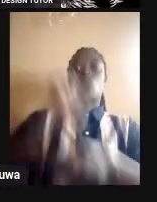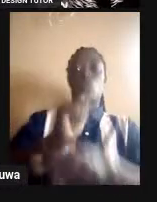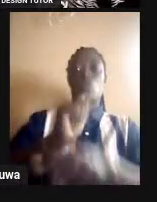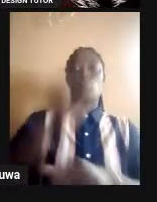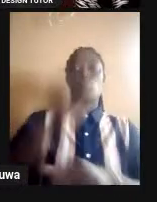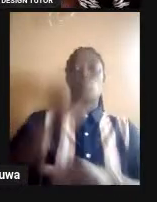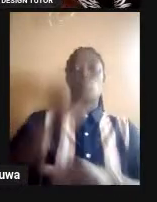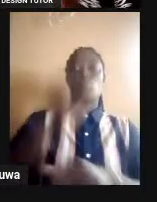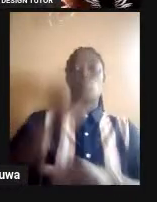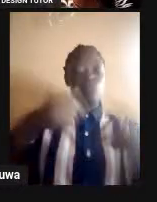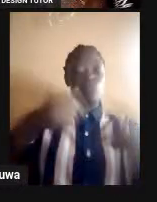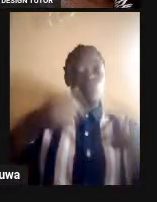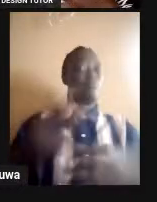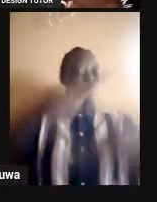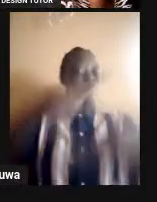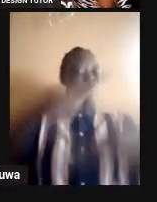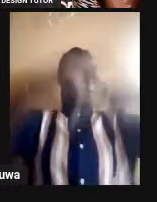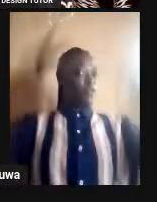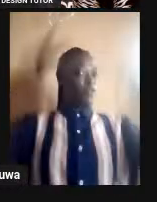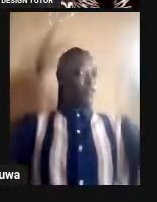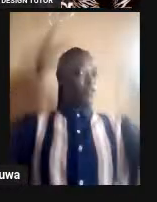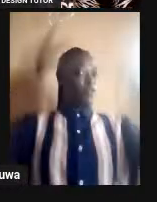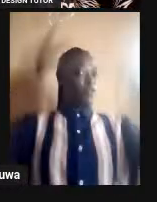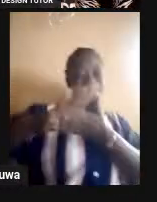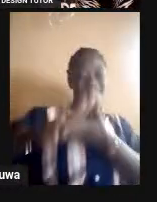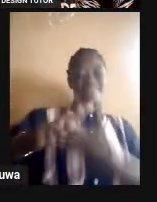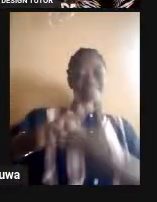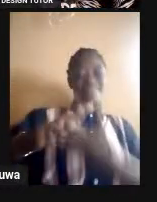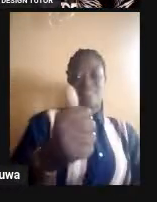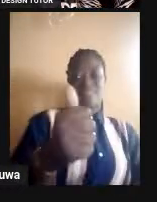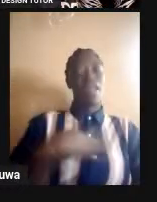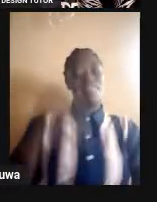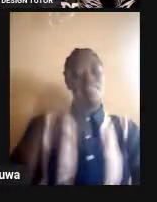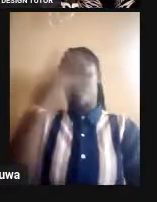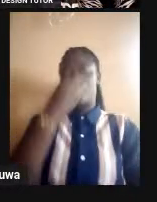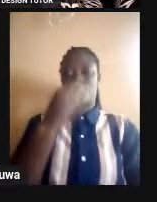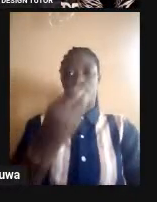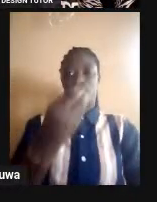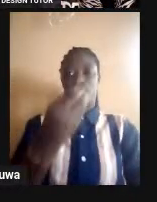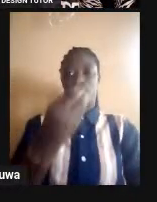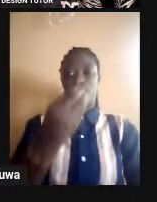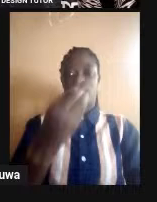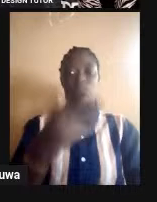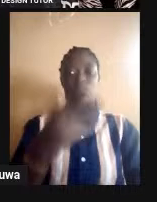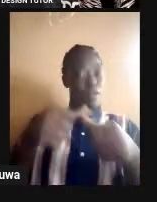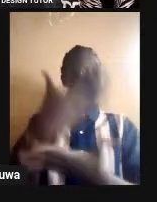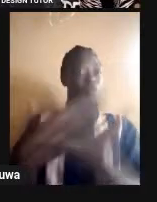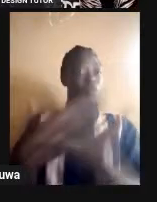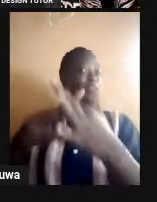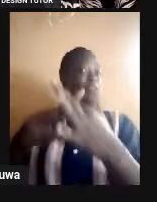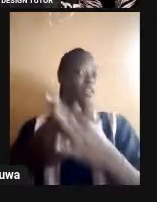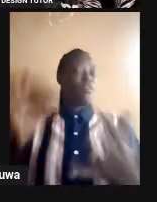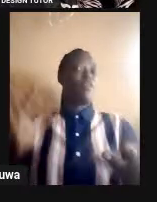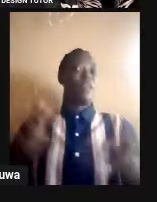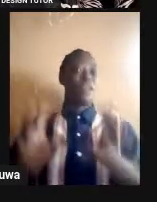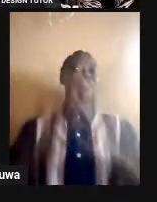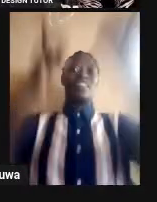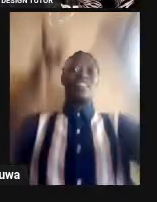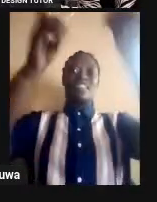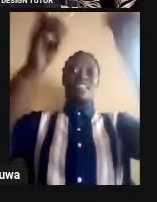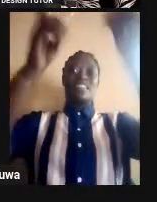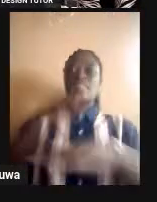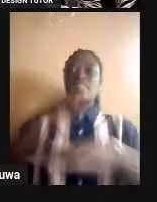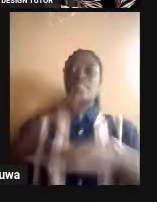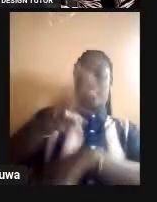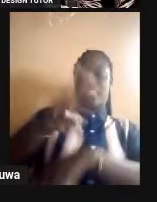beautiful. Remember, from the beginning of our class, we said designing is about sending a message in a beautiful way. Actually,